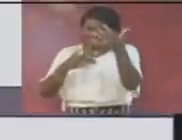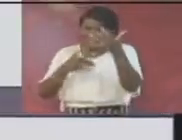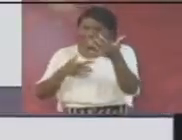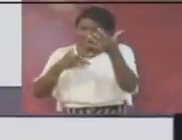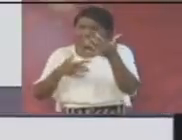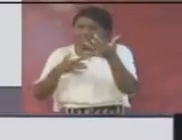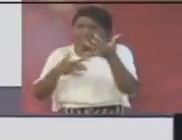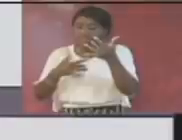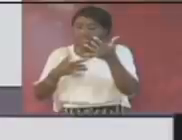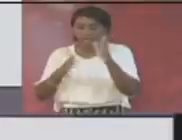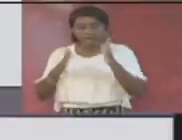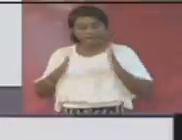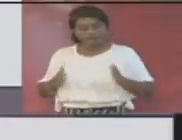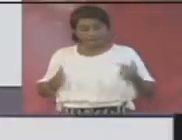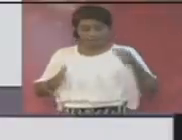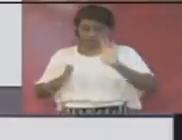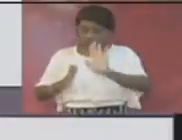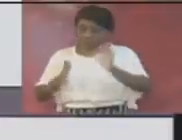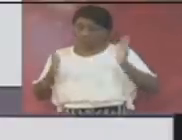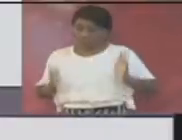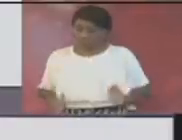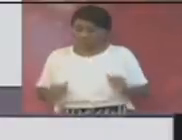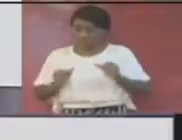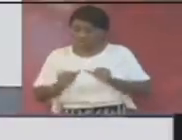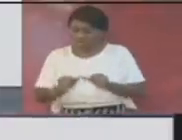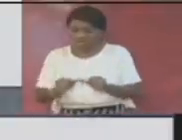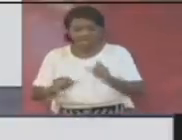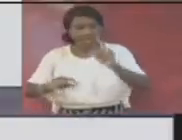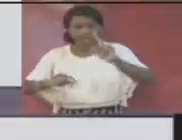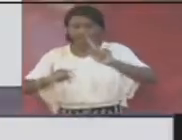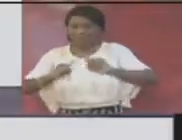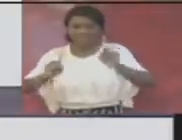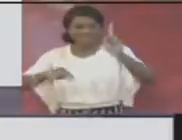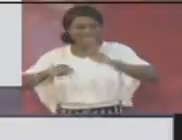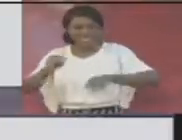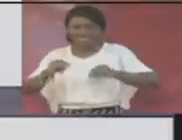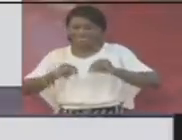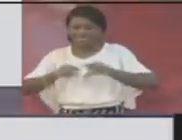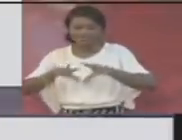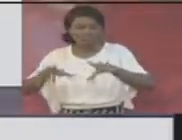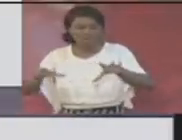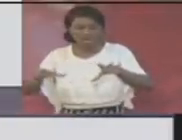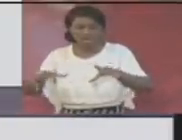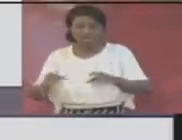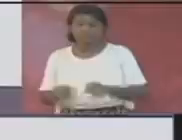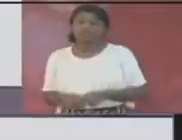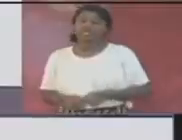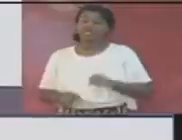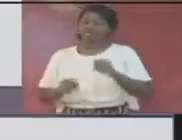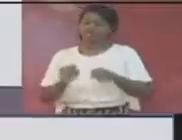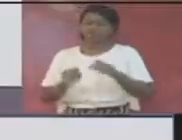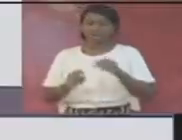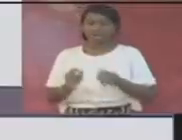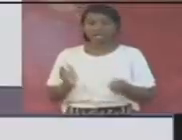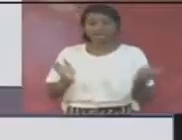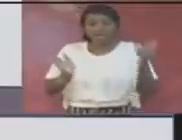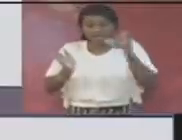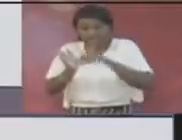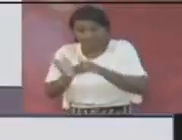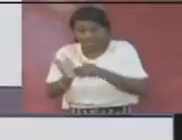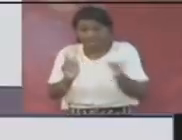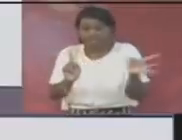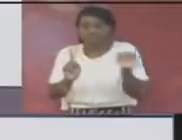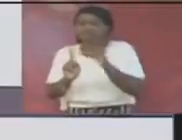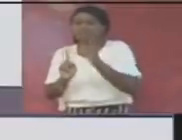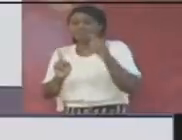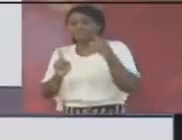is inactive. So long COVID is not usually contagious. So unless you have reinfection, long COVID should not be contagious. But